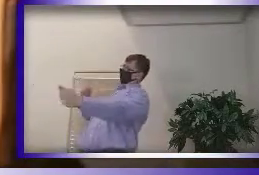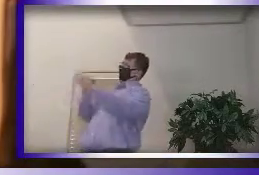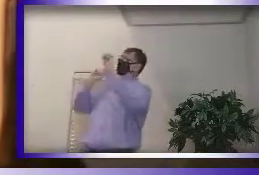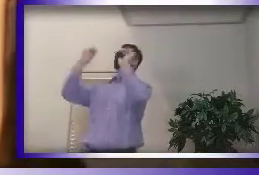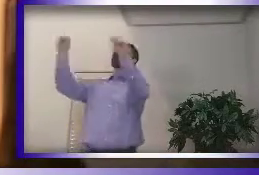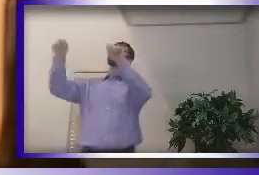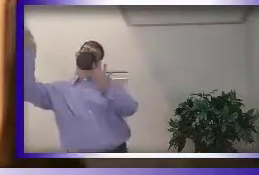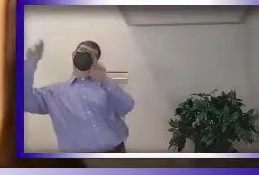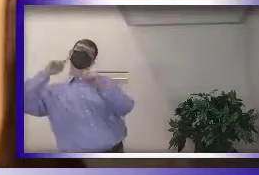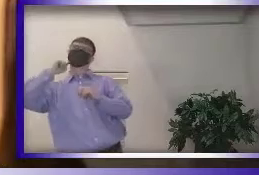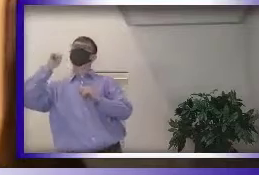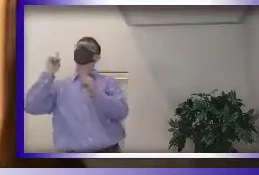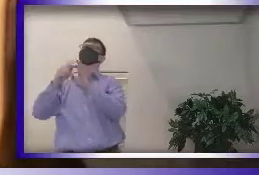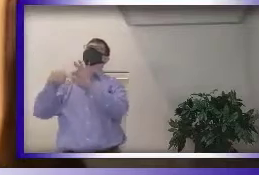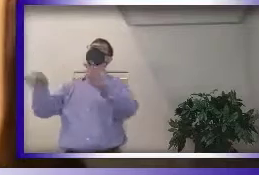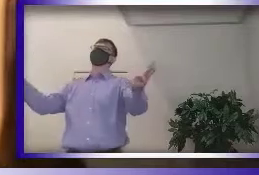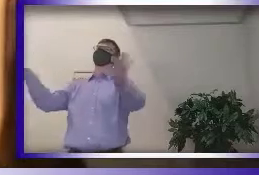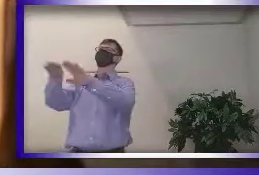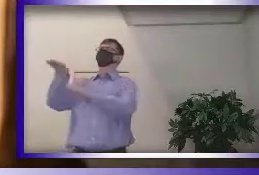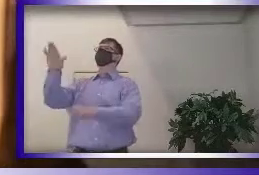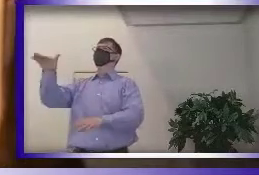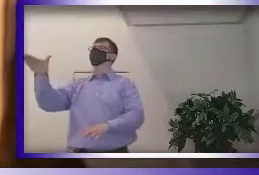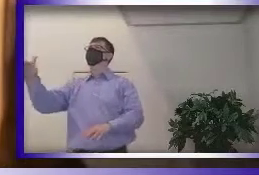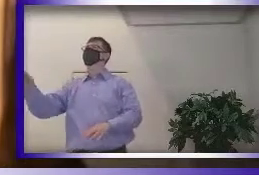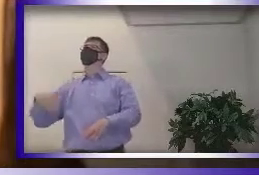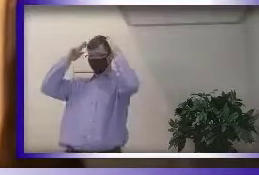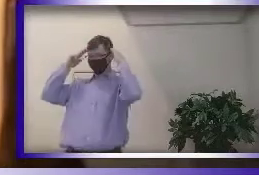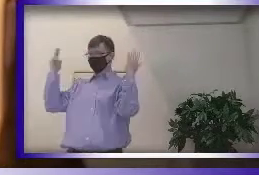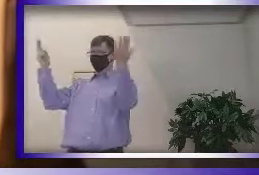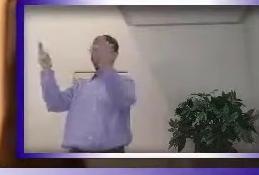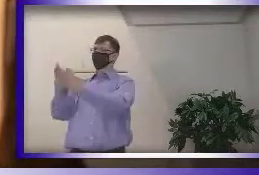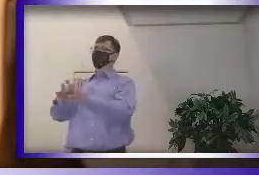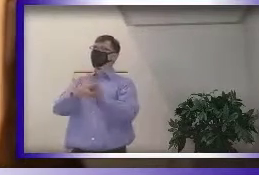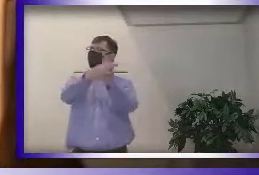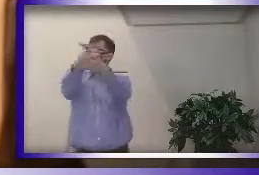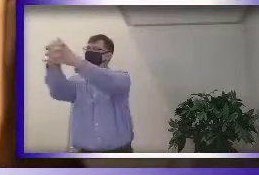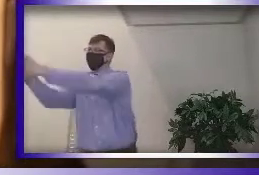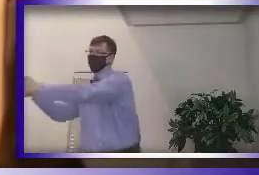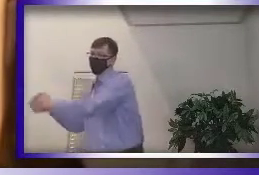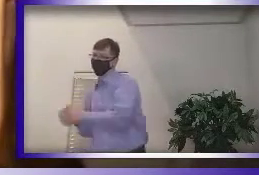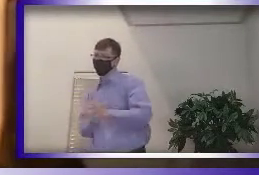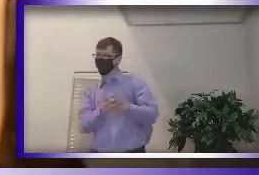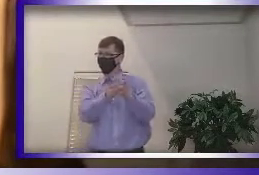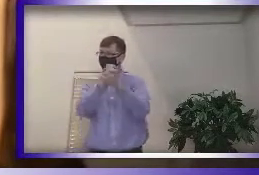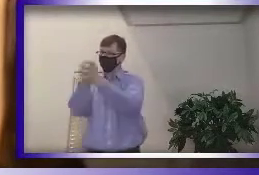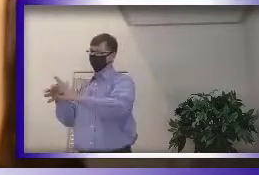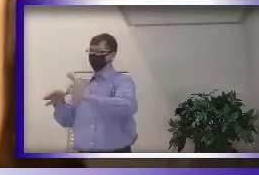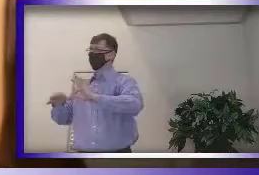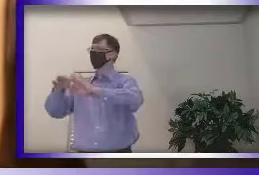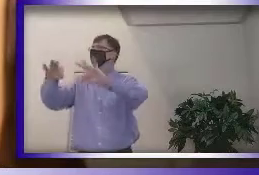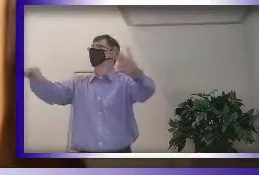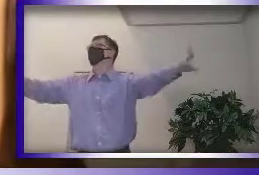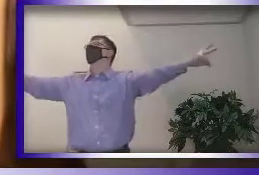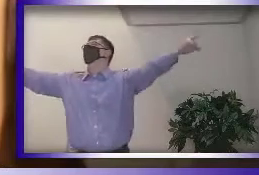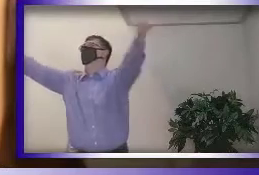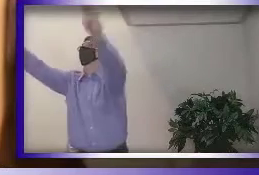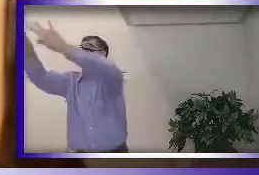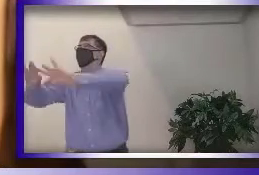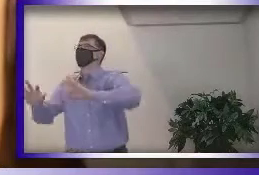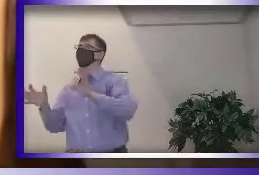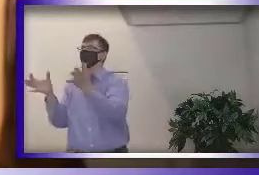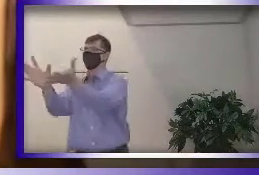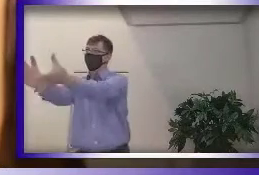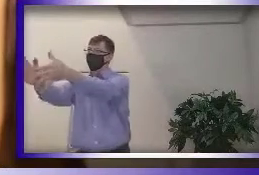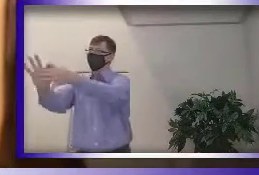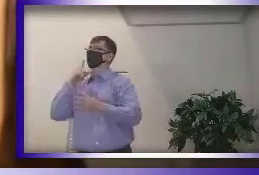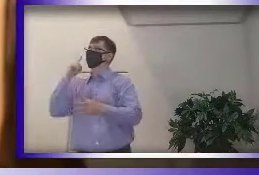marriage. And one of the things she decided is that all of her children, not just the one boy, but all of her children would